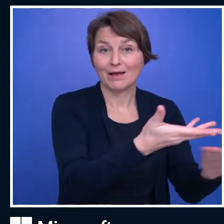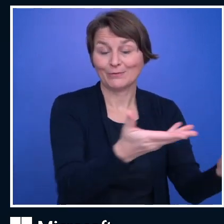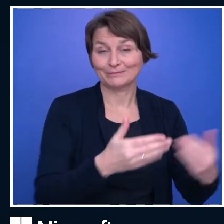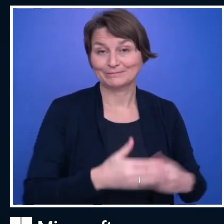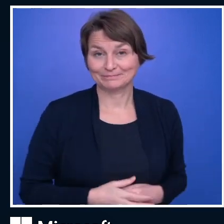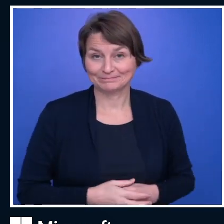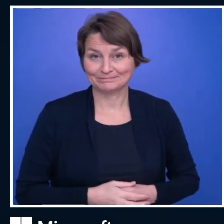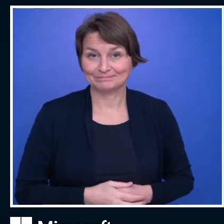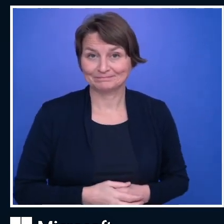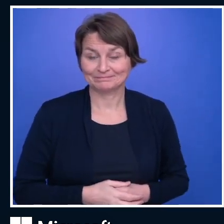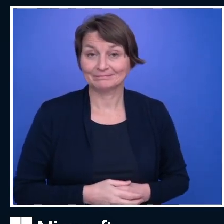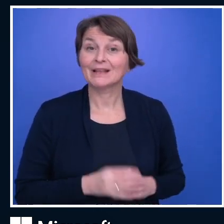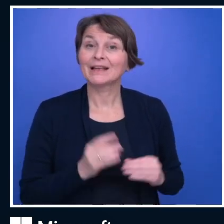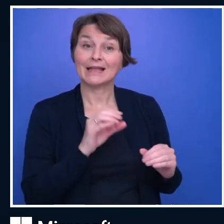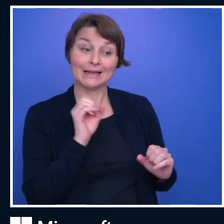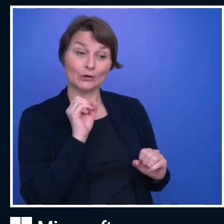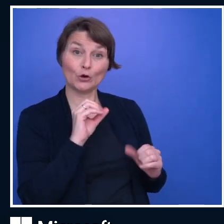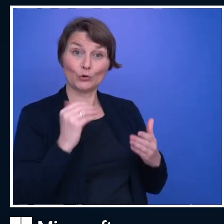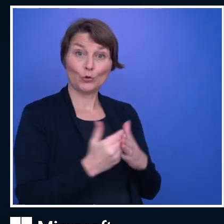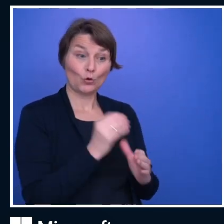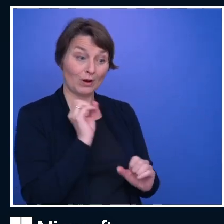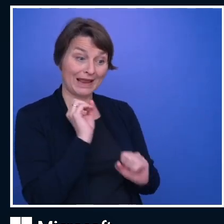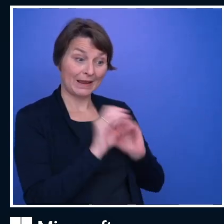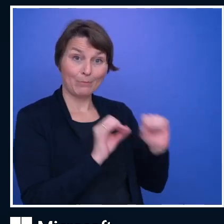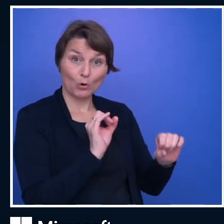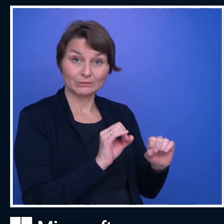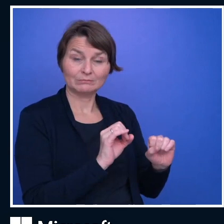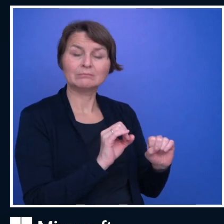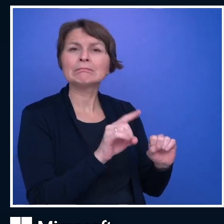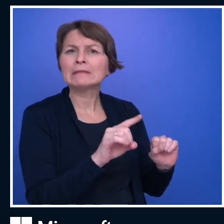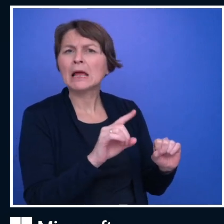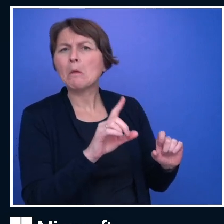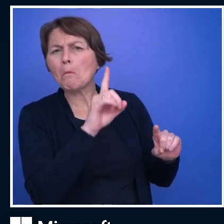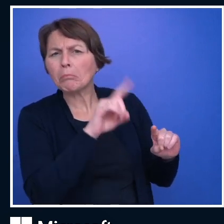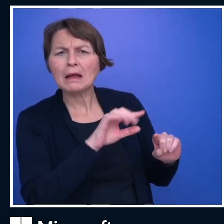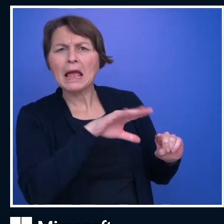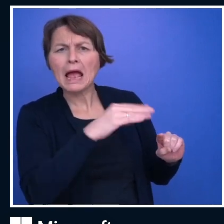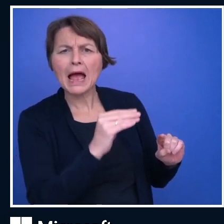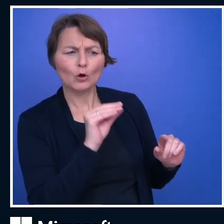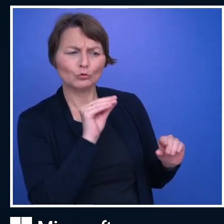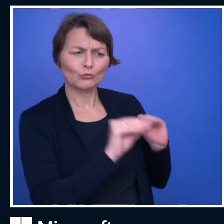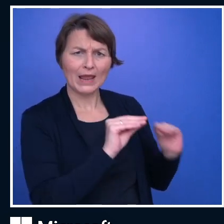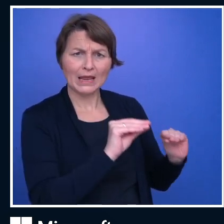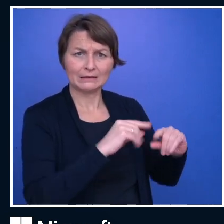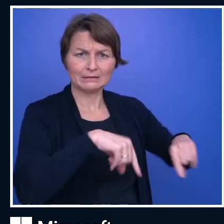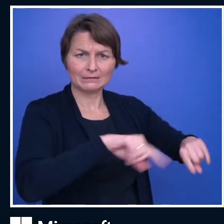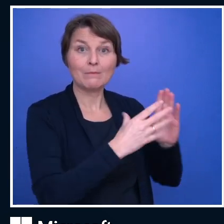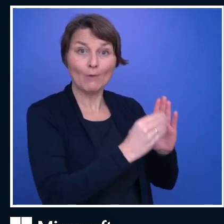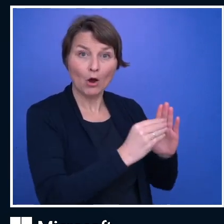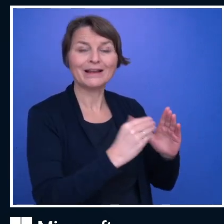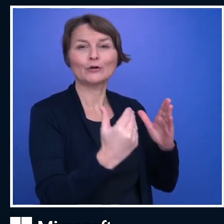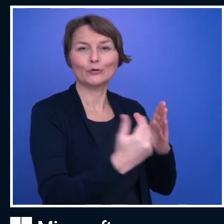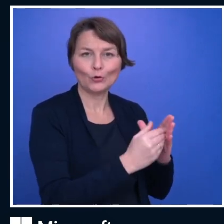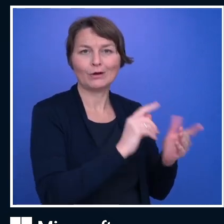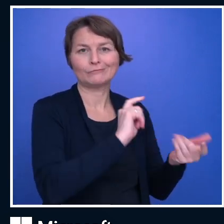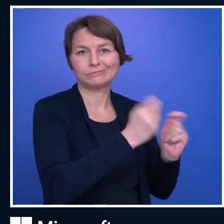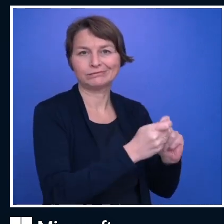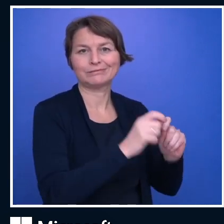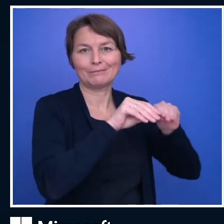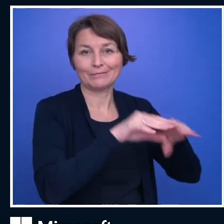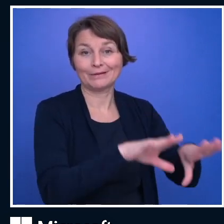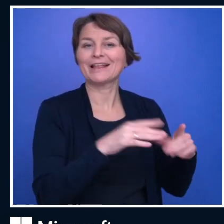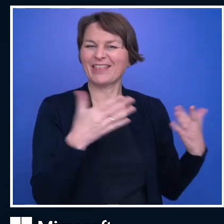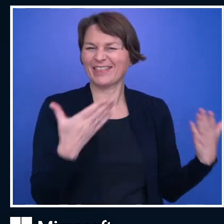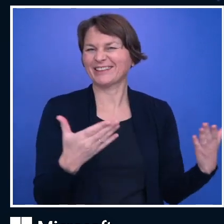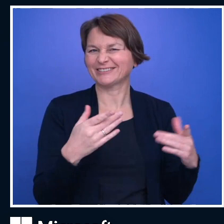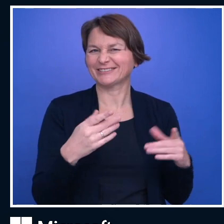new inputs, depending on how you've trained your model based on the previous outputs, you get new outputs. That's about supervised learning. Coming